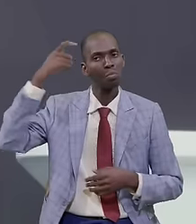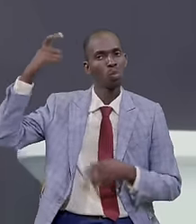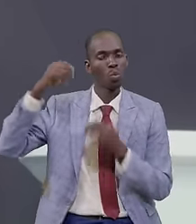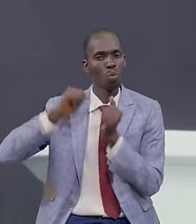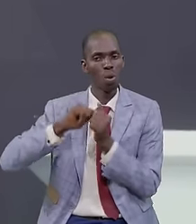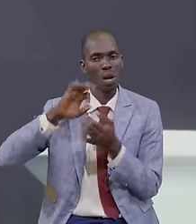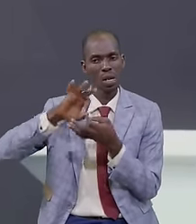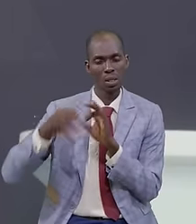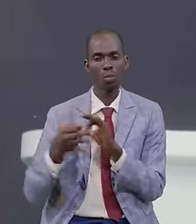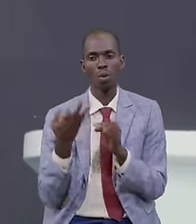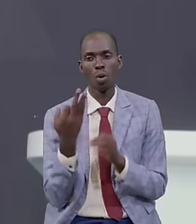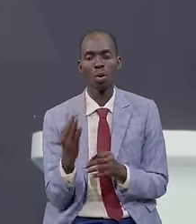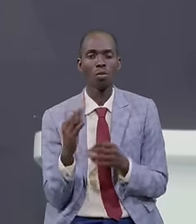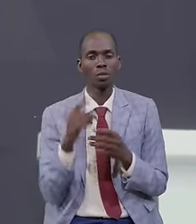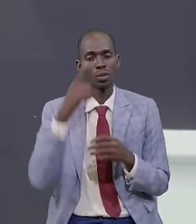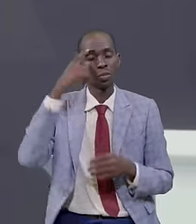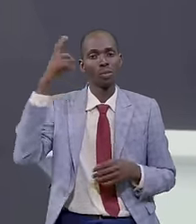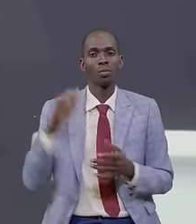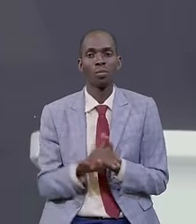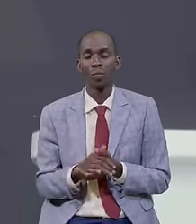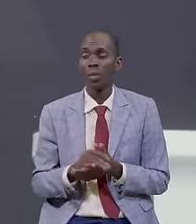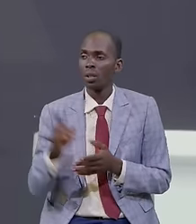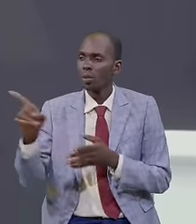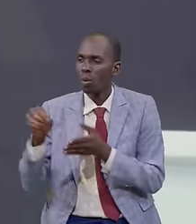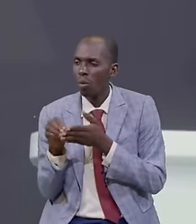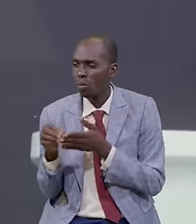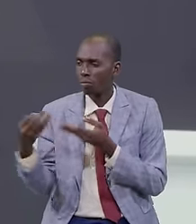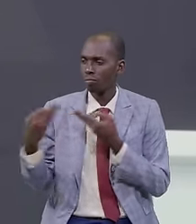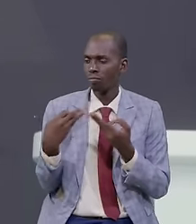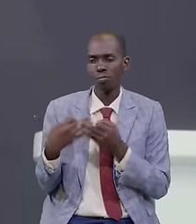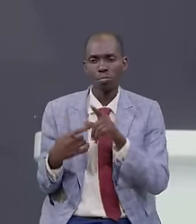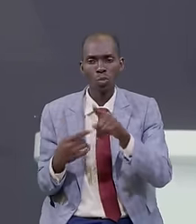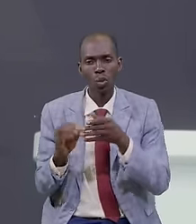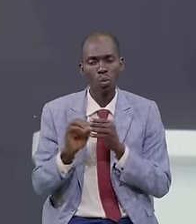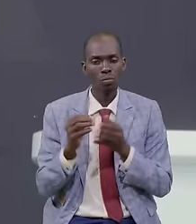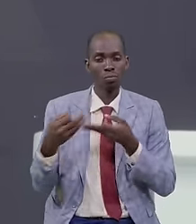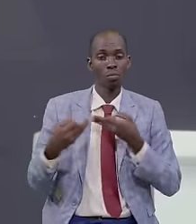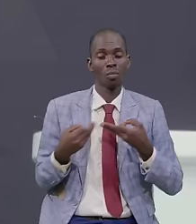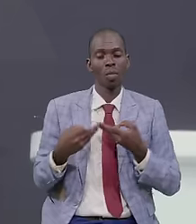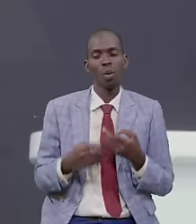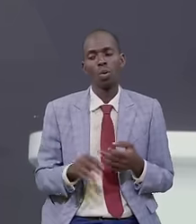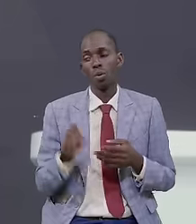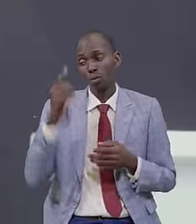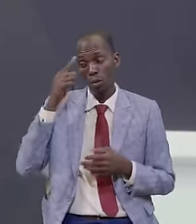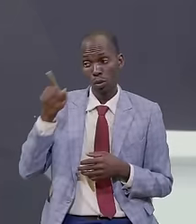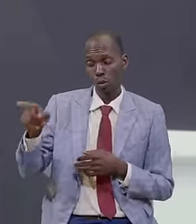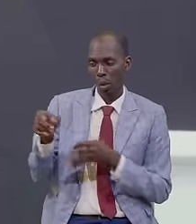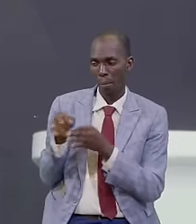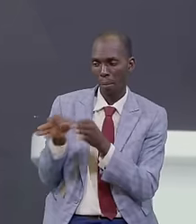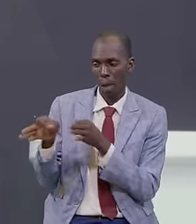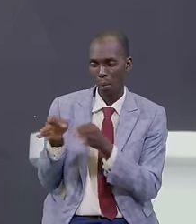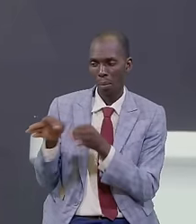he said, for you, this is the interpretation. For you, this is the interpretation. And